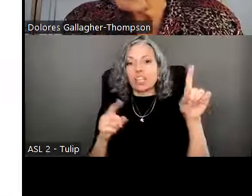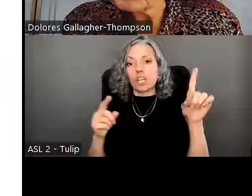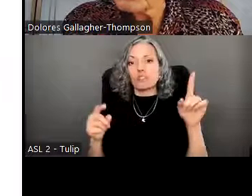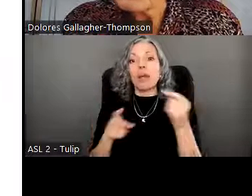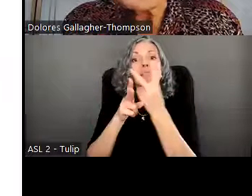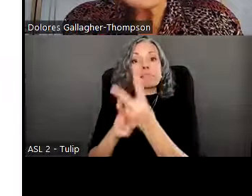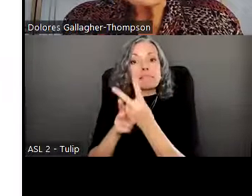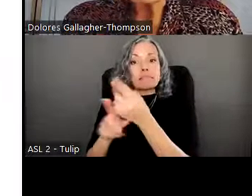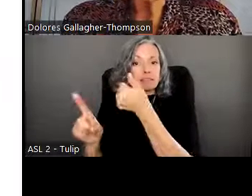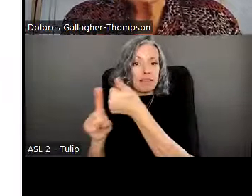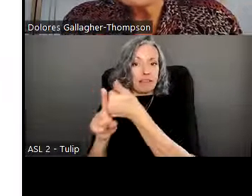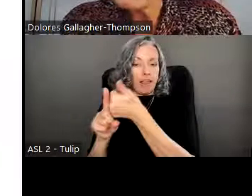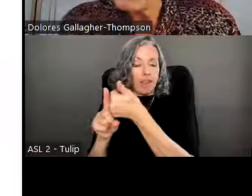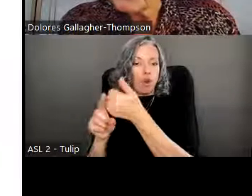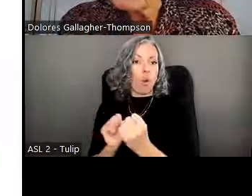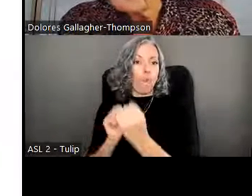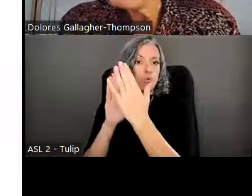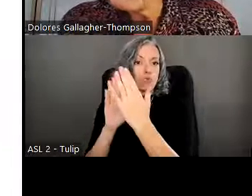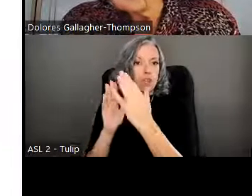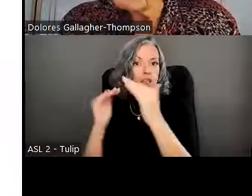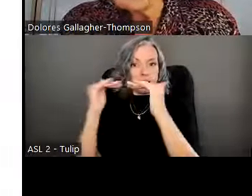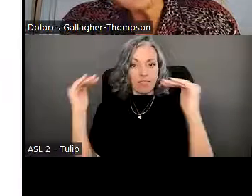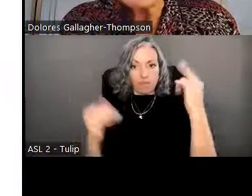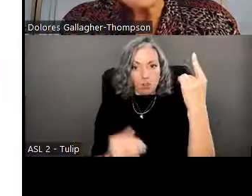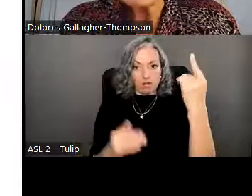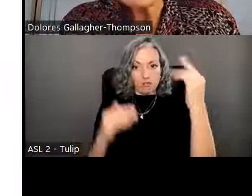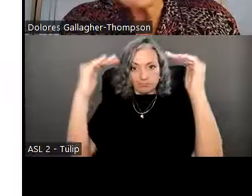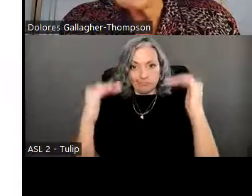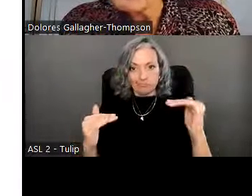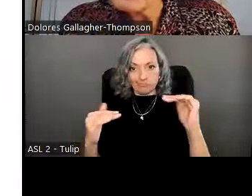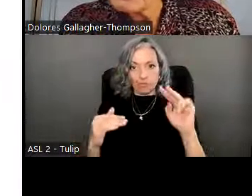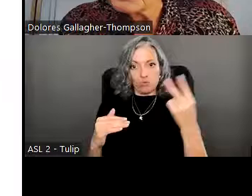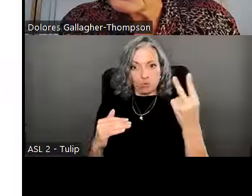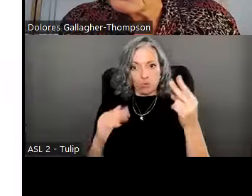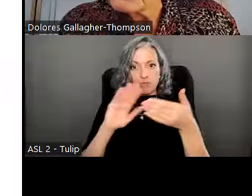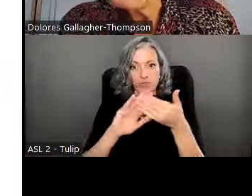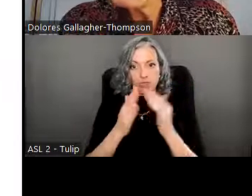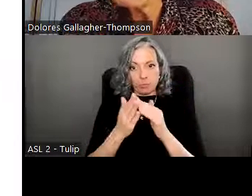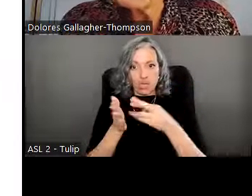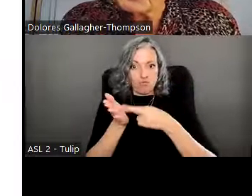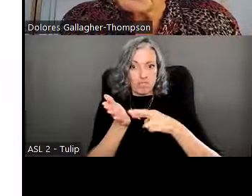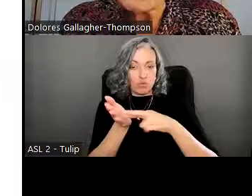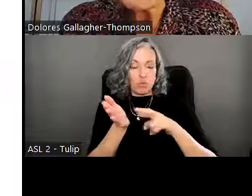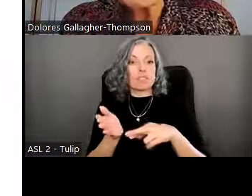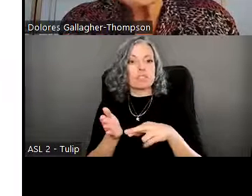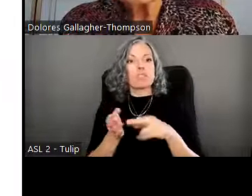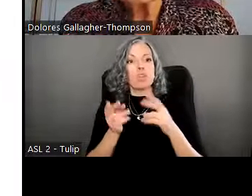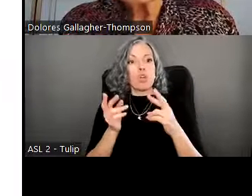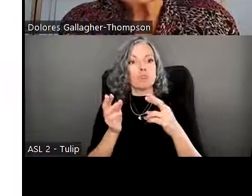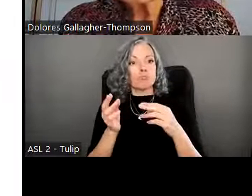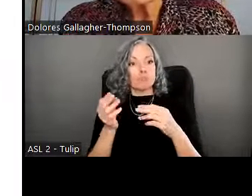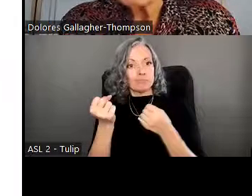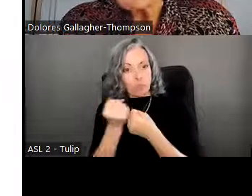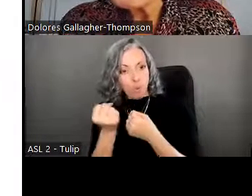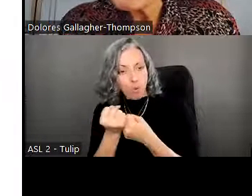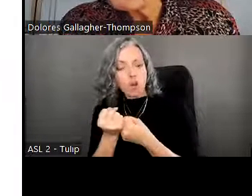self-care approaches. That's level 1. Level 2 would be use of the community resources. So referral to community